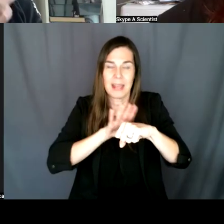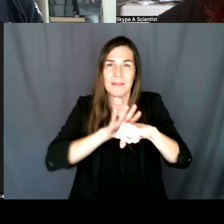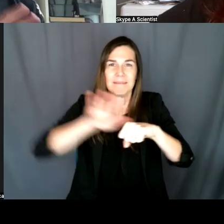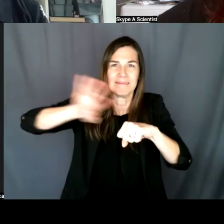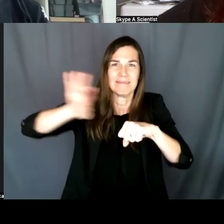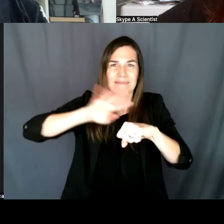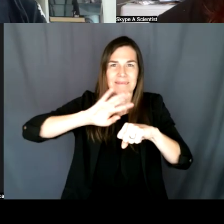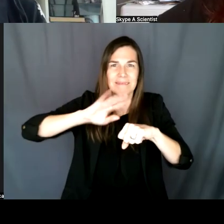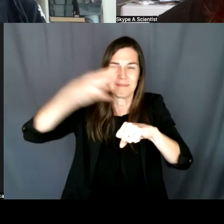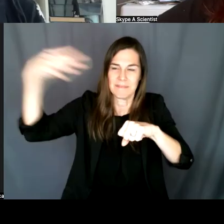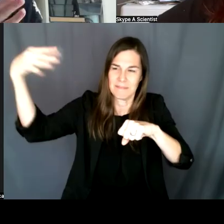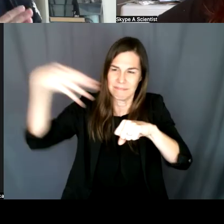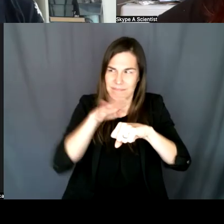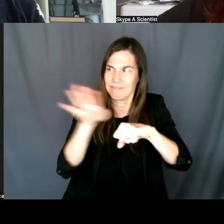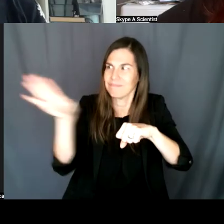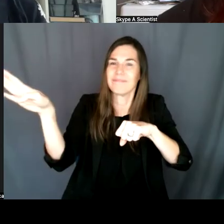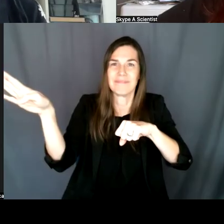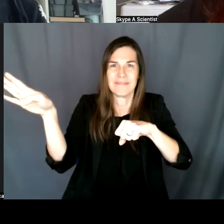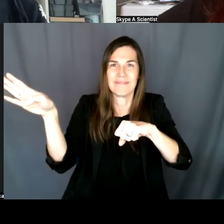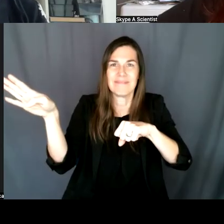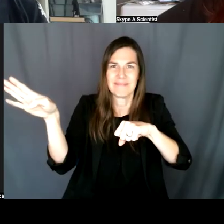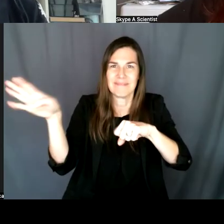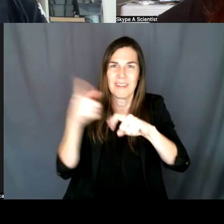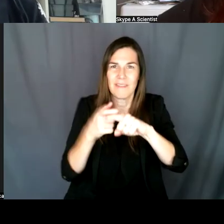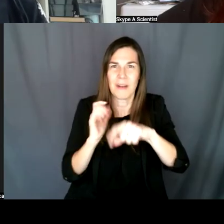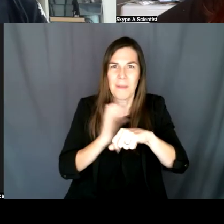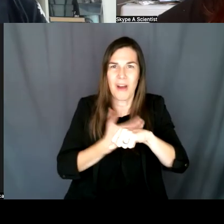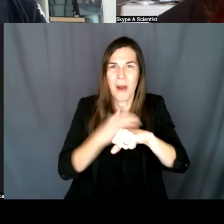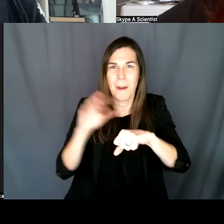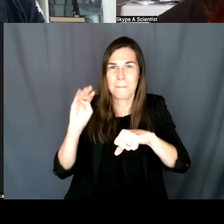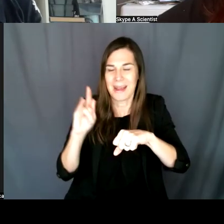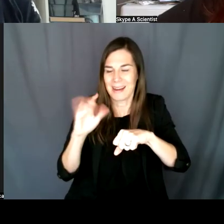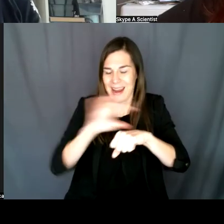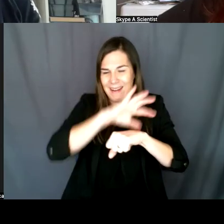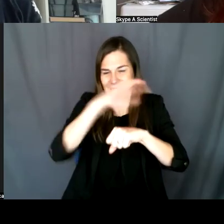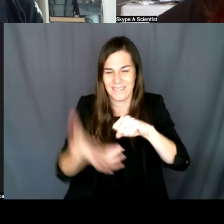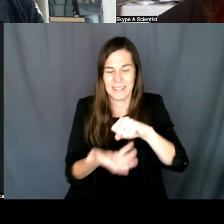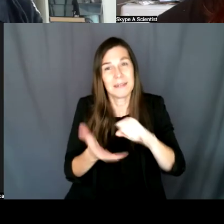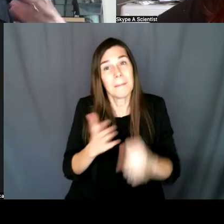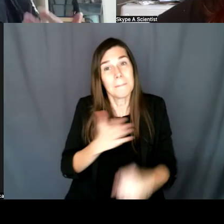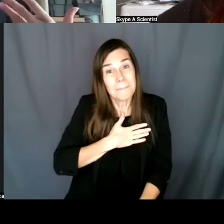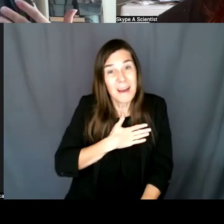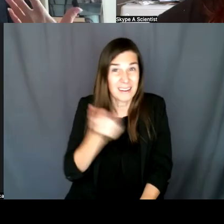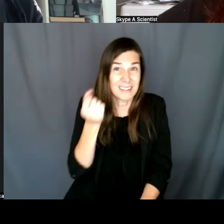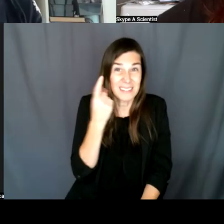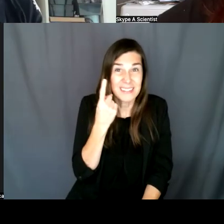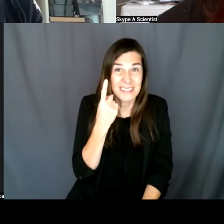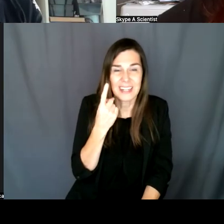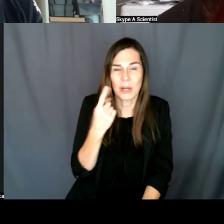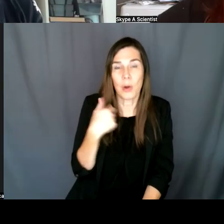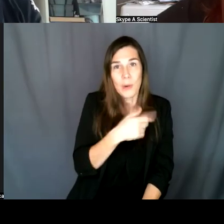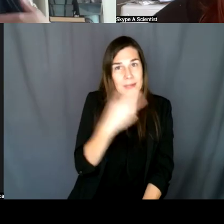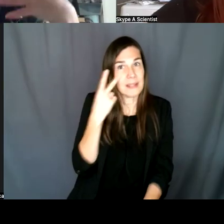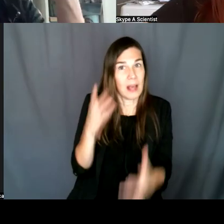from entering our atmosphere by our magnetic field. So that's my understanding. The reason why we're seeing a lot of it